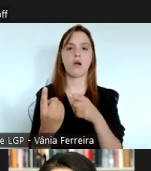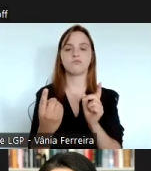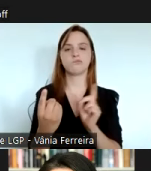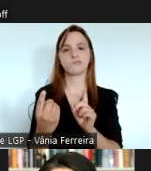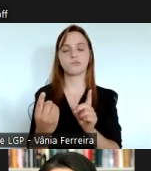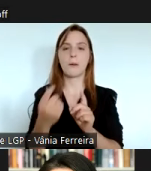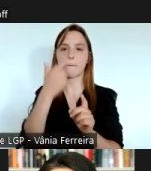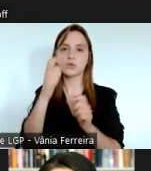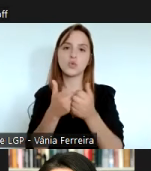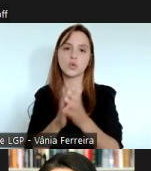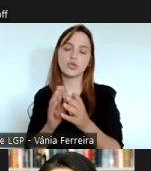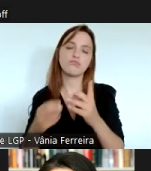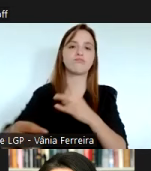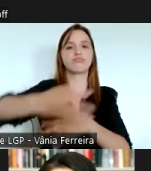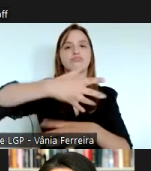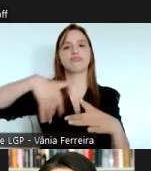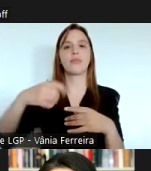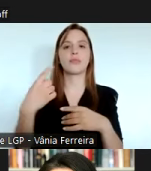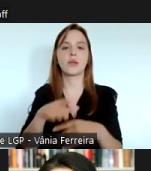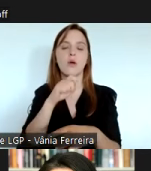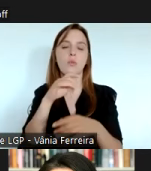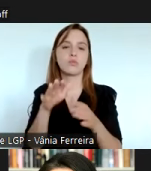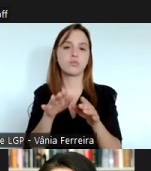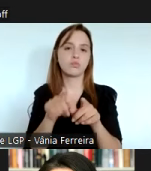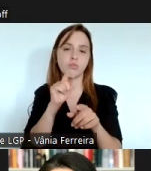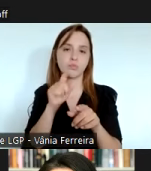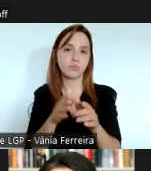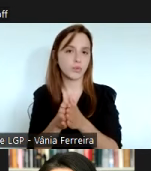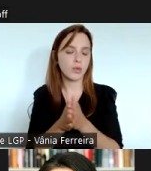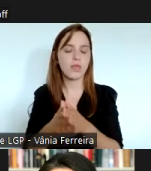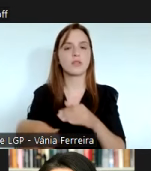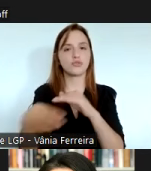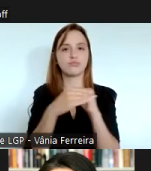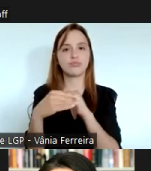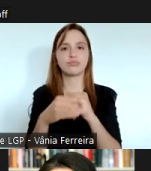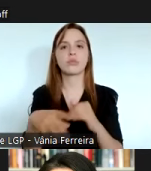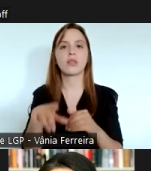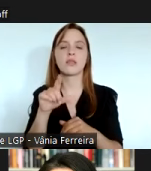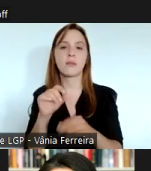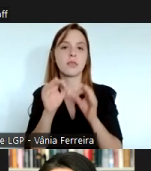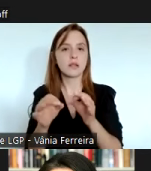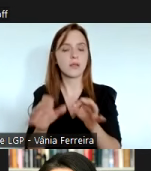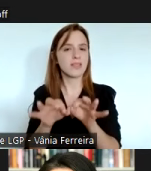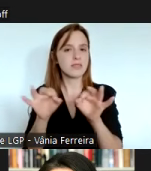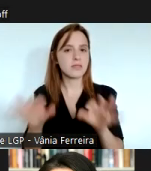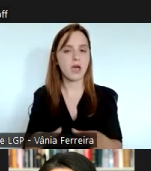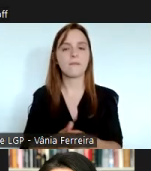everyone gets the same treatment and opportunities, regardless of race, religion, or richness. For a society or a